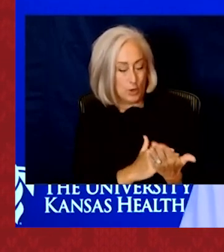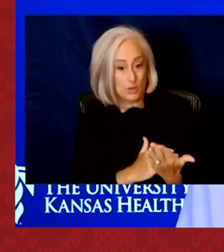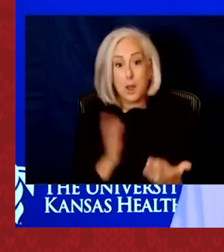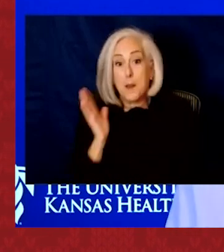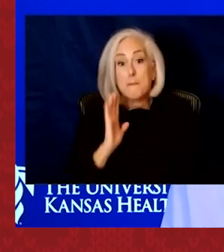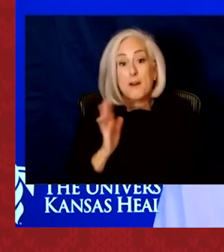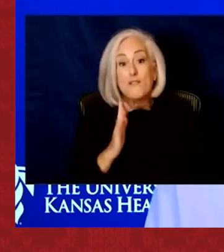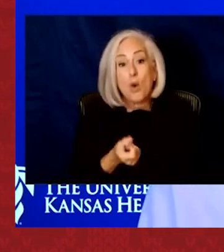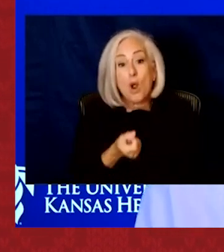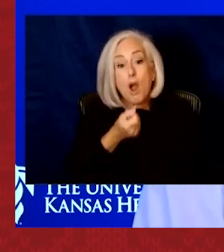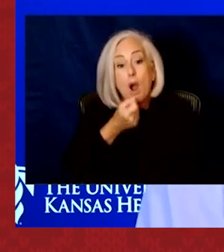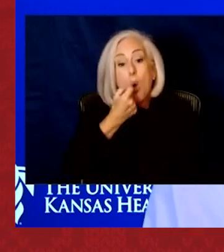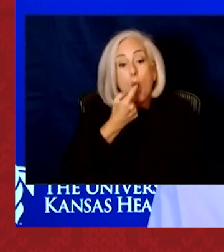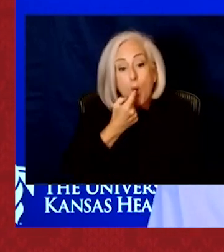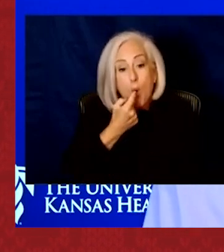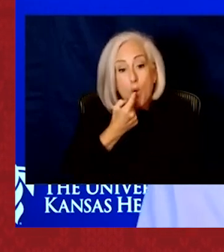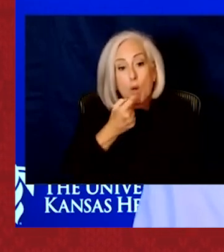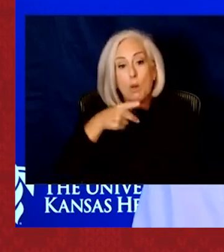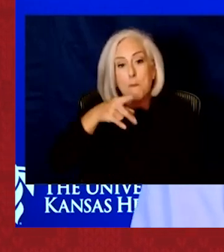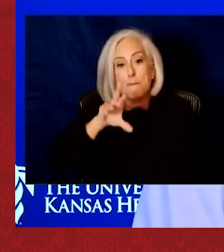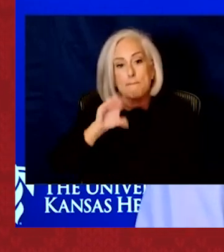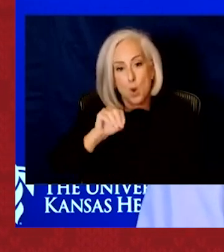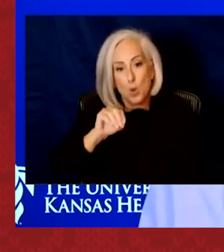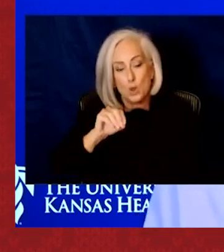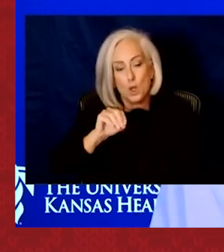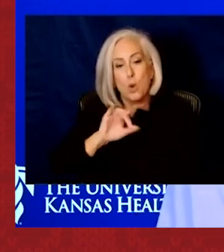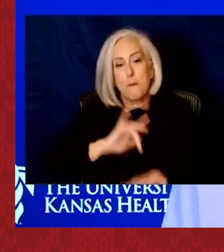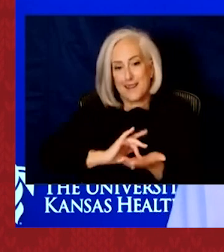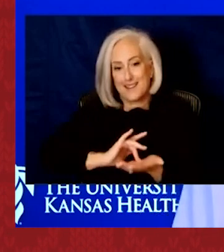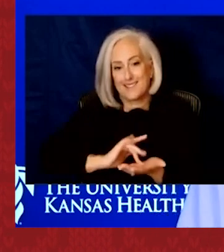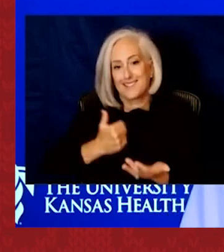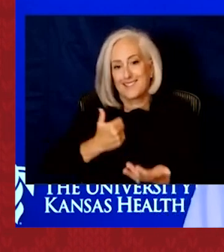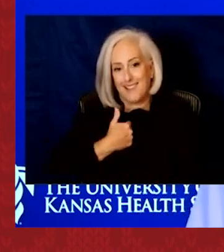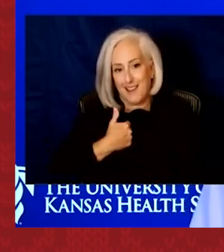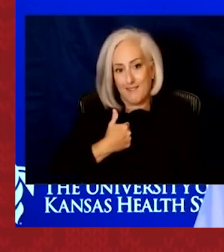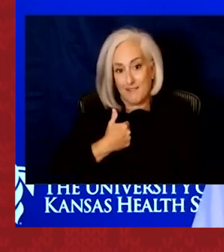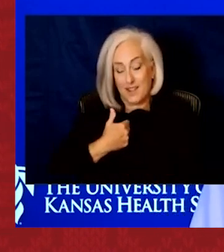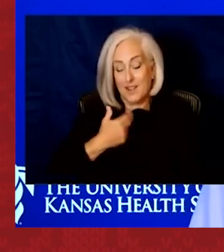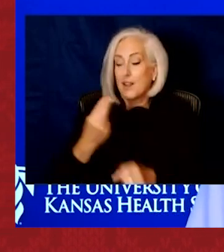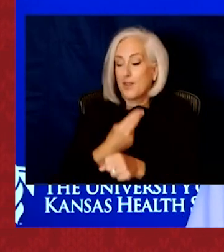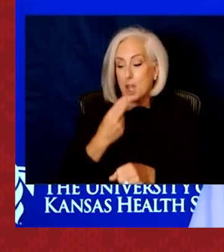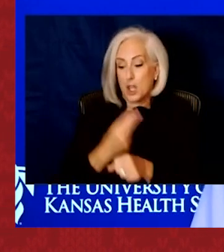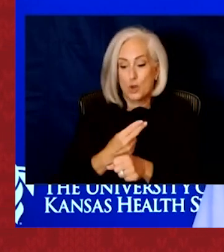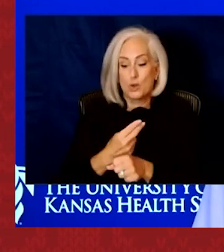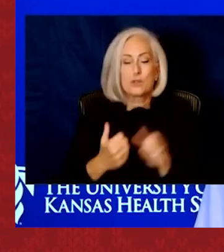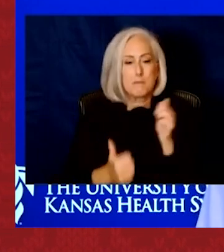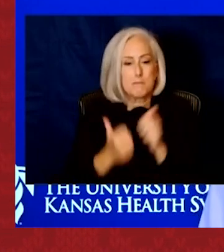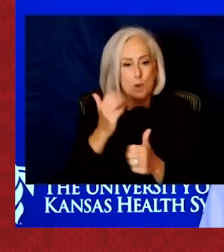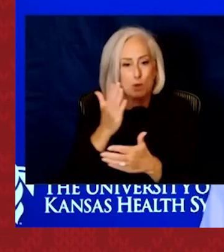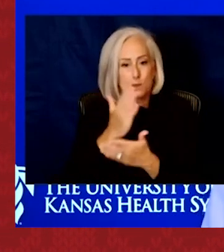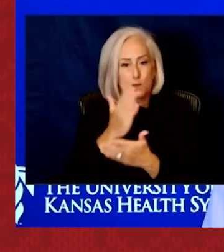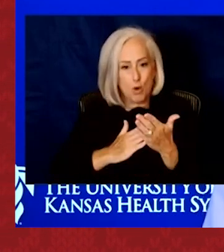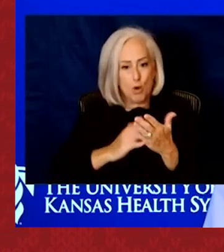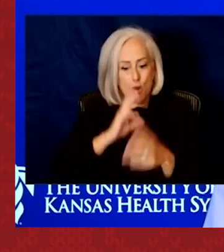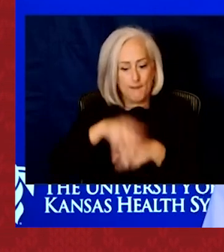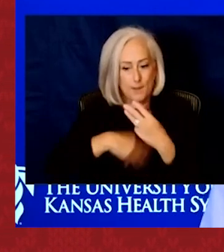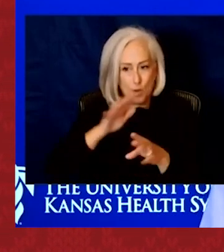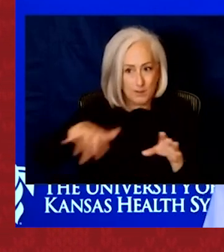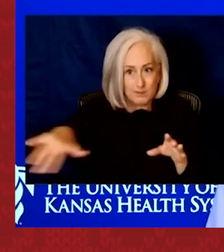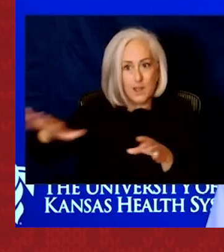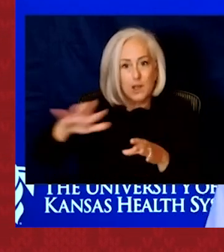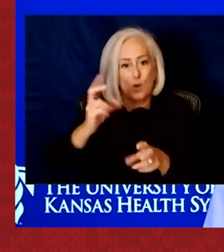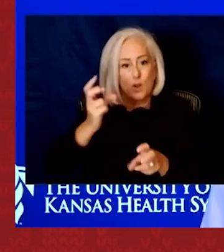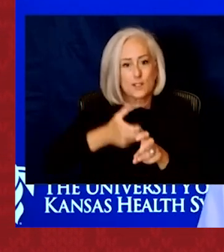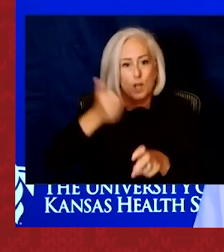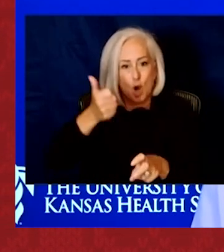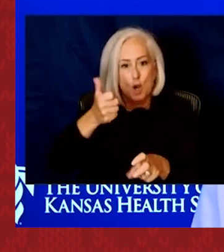which they use in most parts of the world, especially where it's more difficult to get to those immunization campaigns and getting those out to the people.